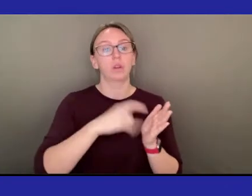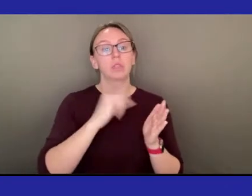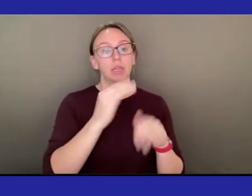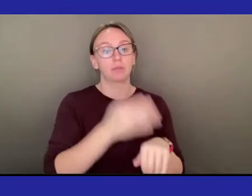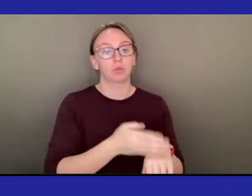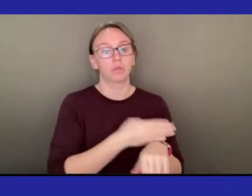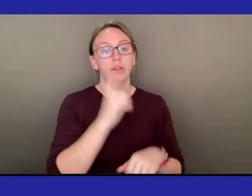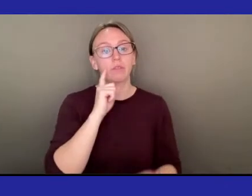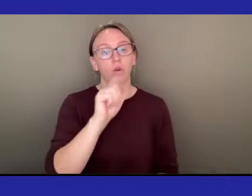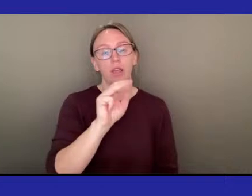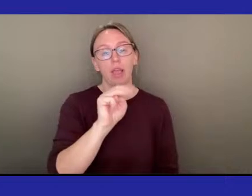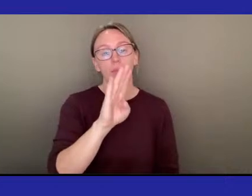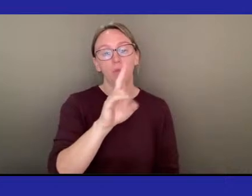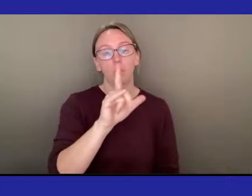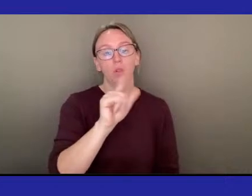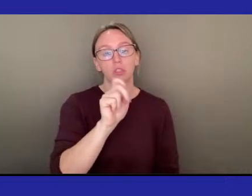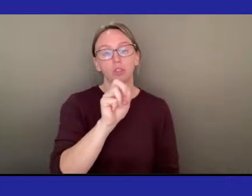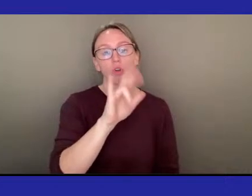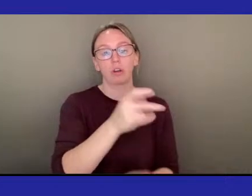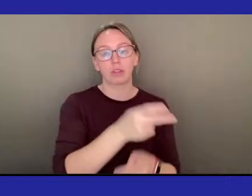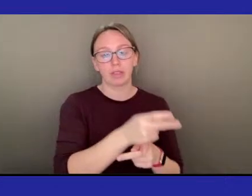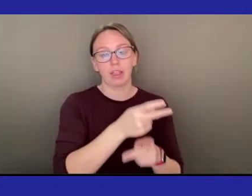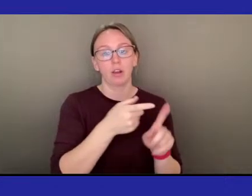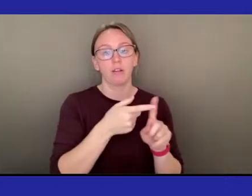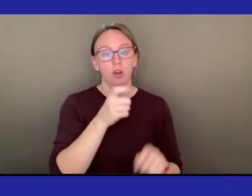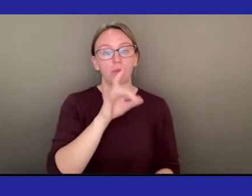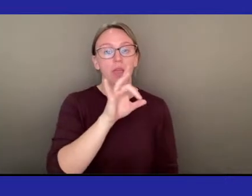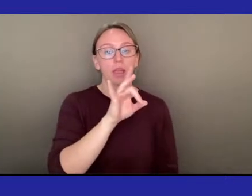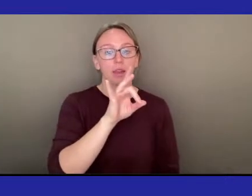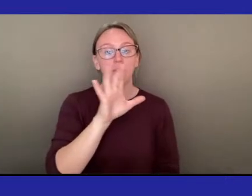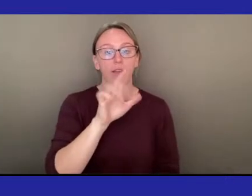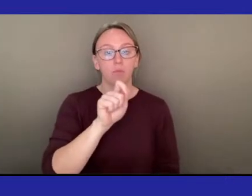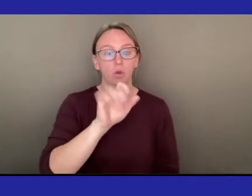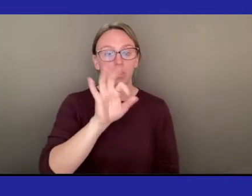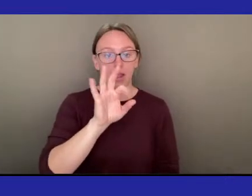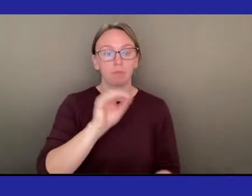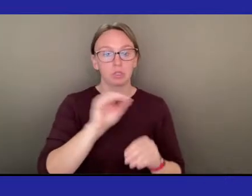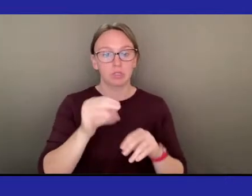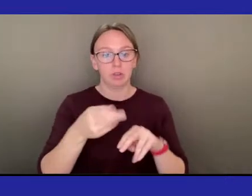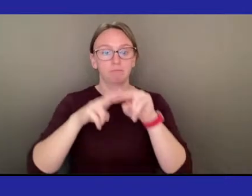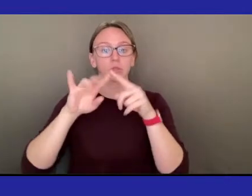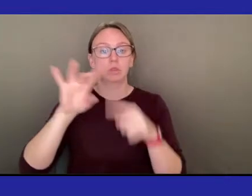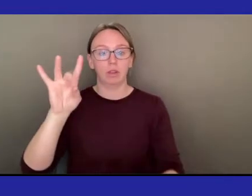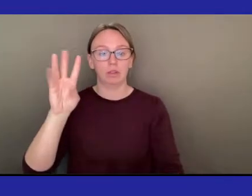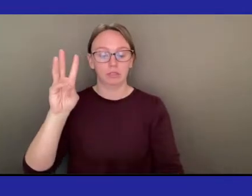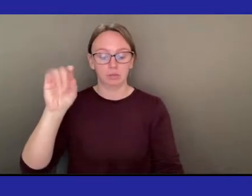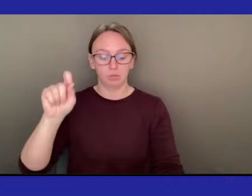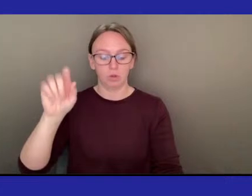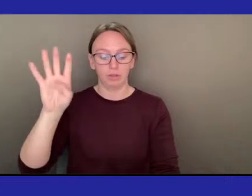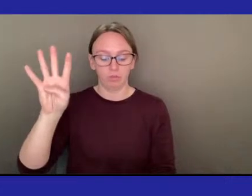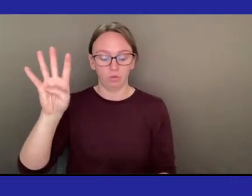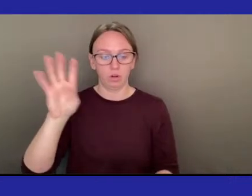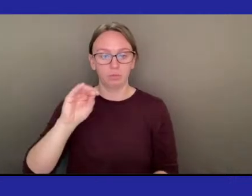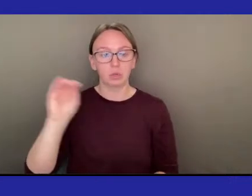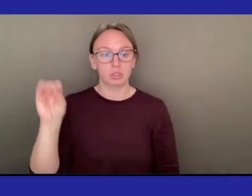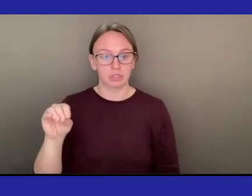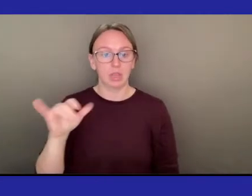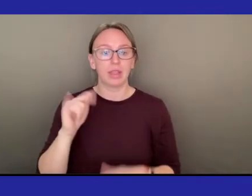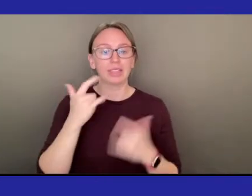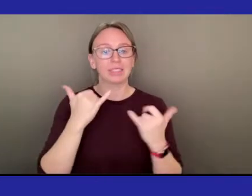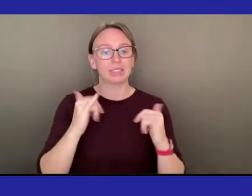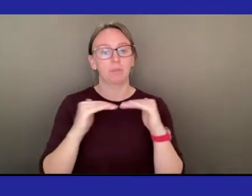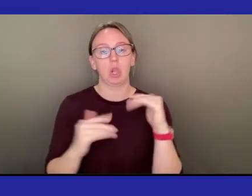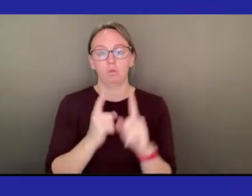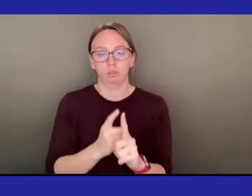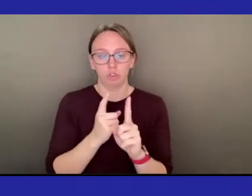from 85.9% to 86.4%. That's still a little below target at 87%. And our inpatient care, which